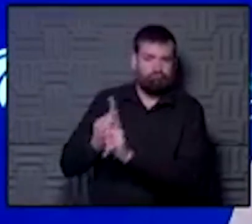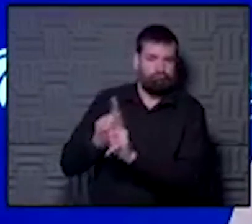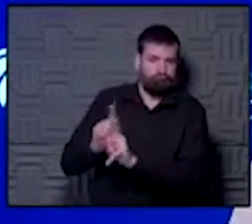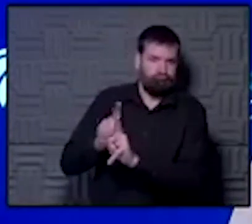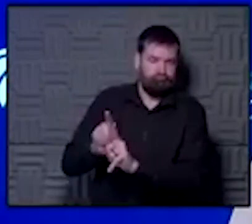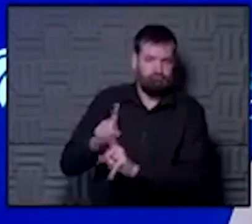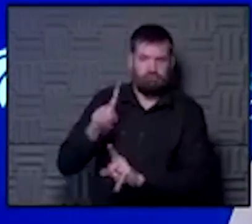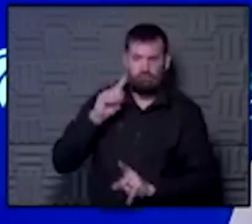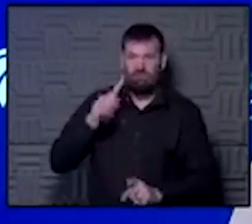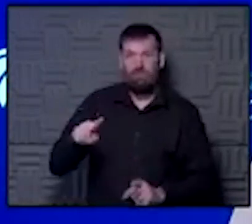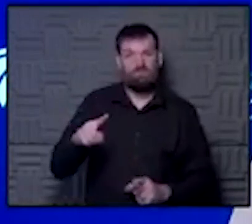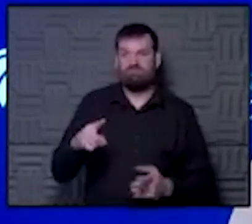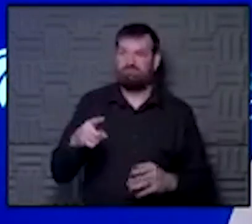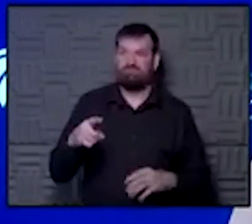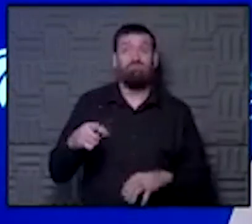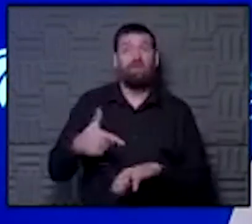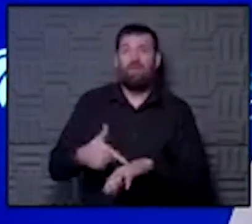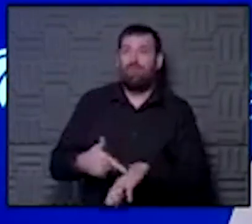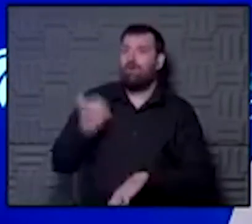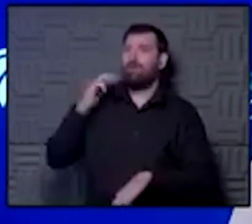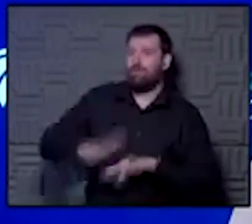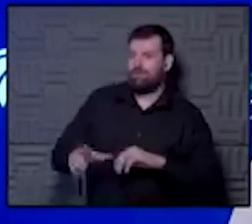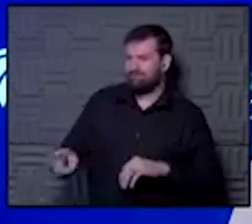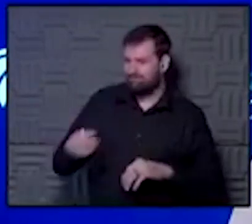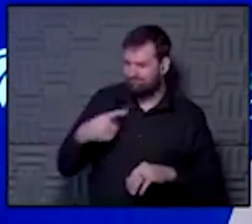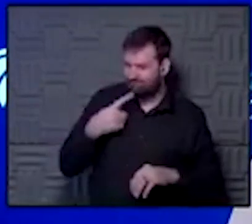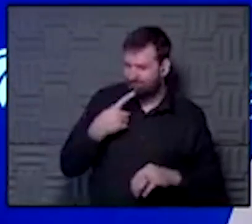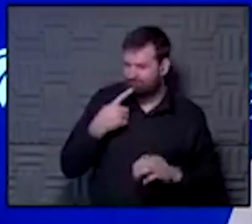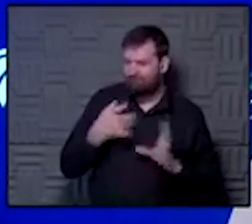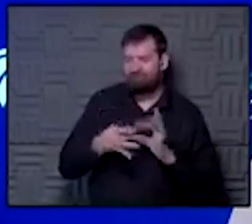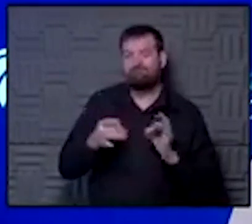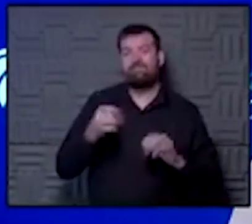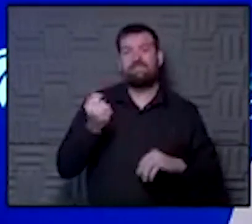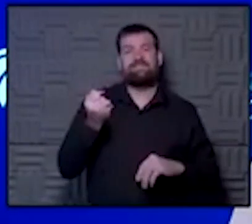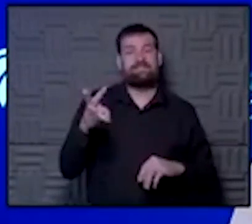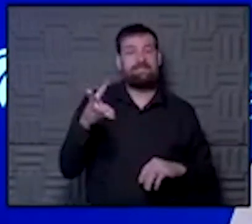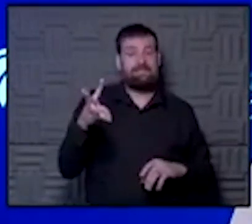for probably longer than she'd like to say, but like 16 or 17 years,